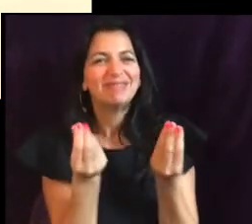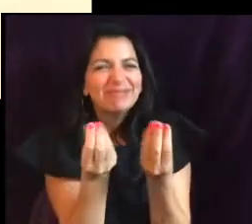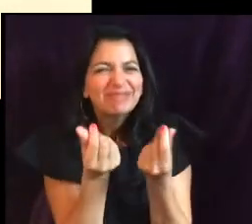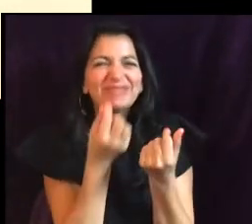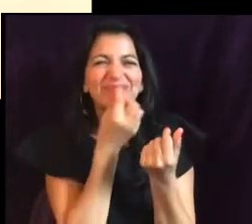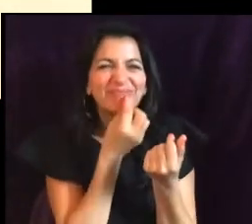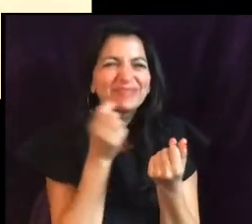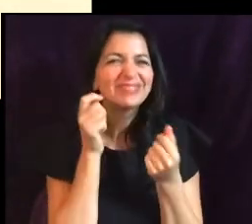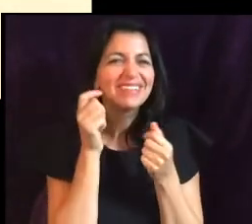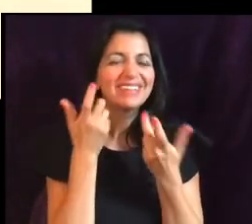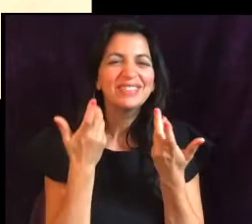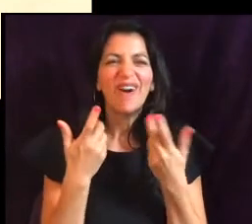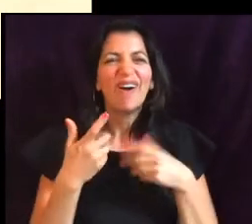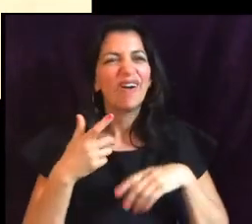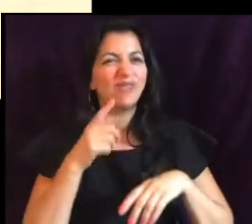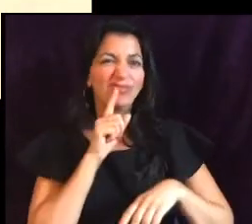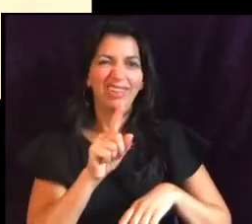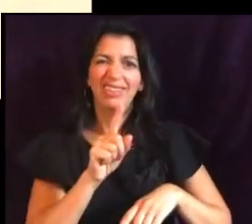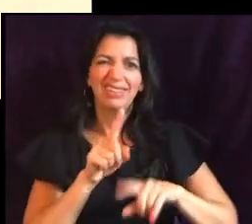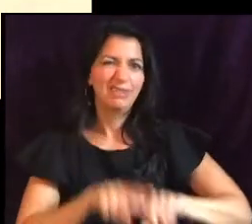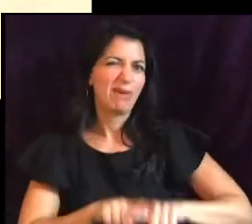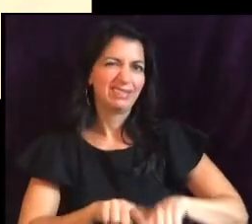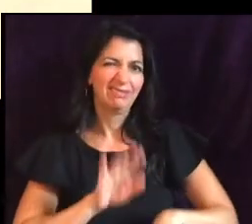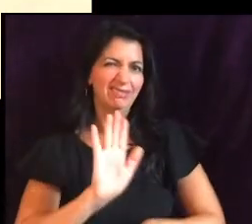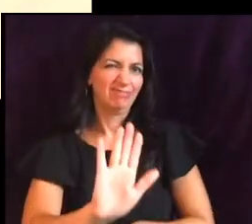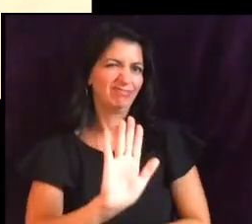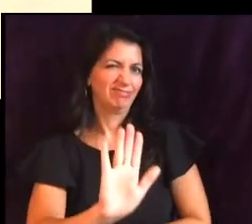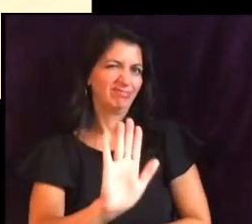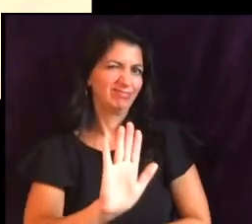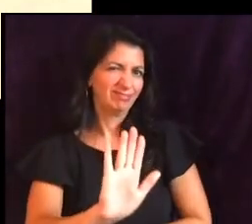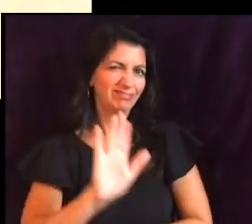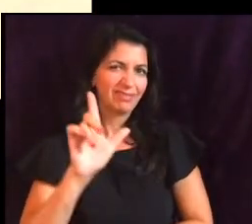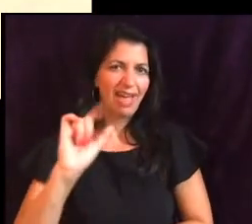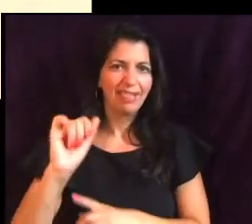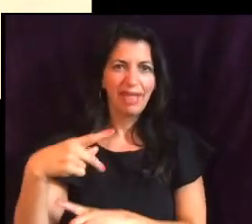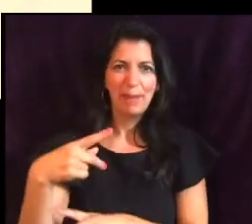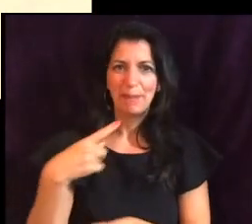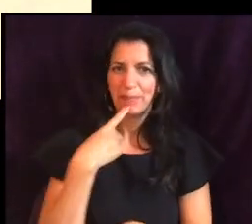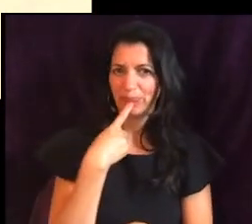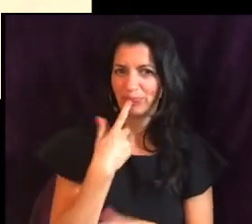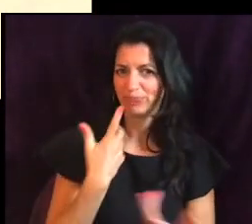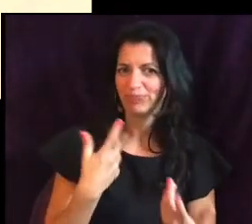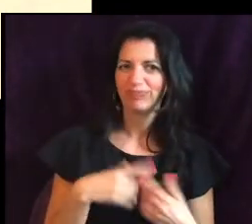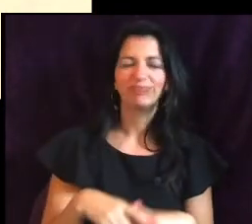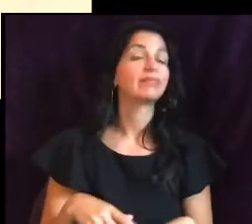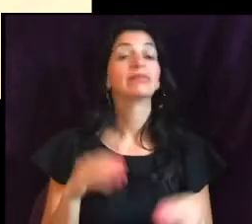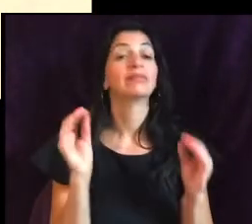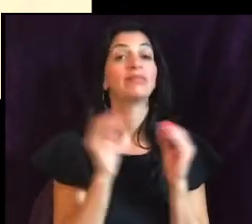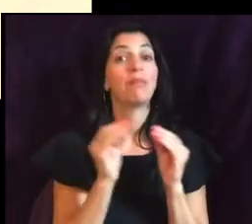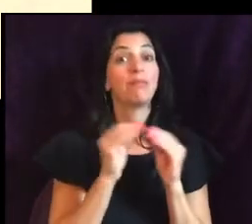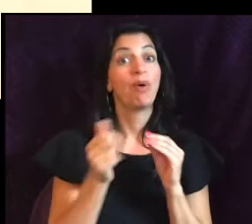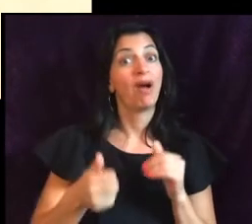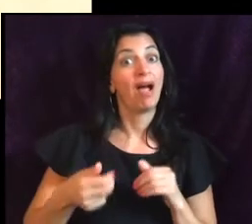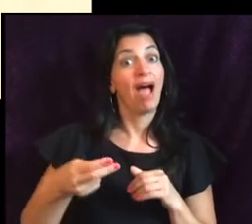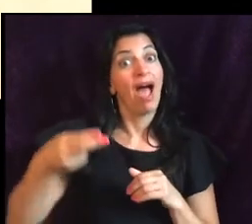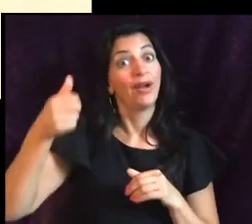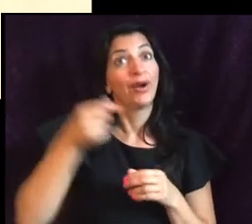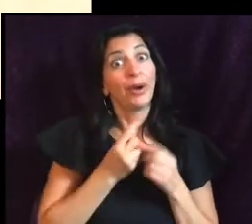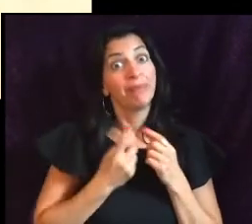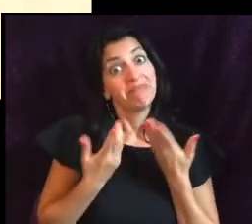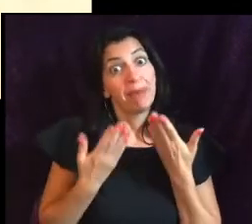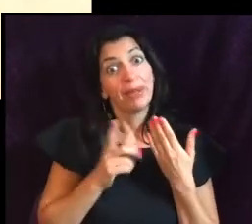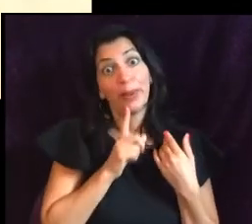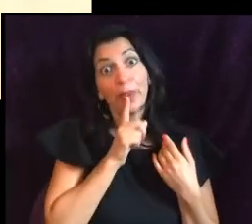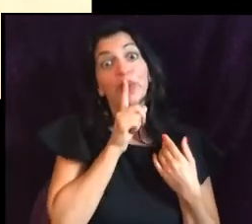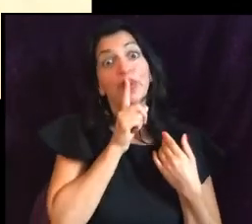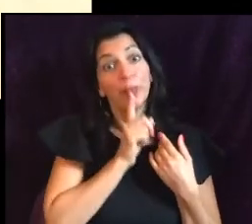different textures. So it depends on your own lip. The higher, maybe you need it a little